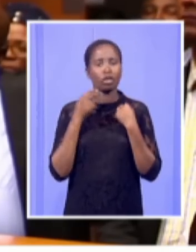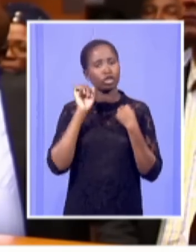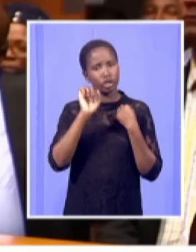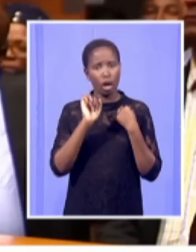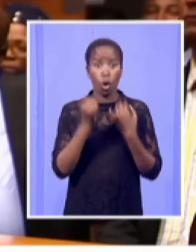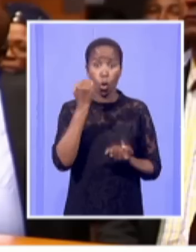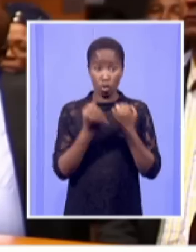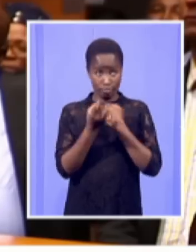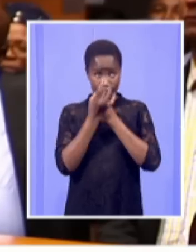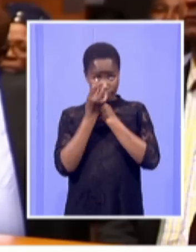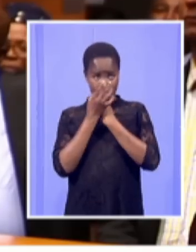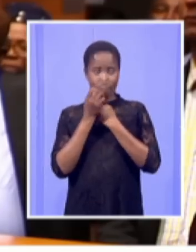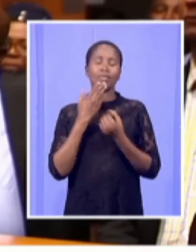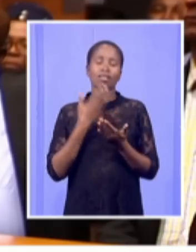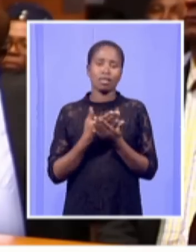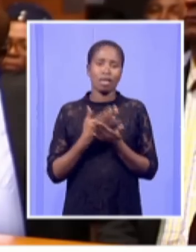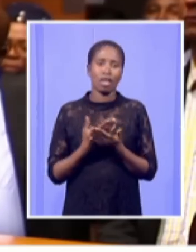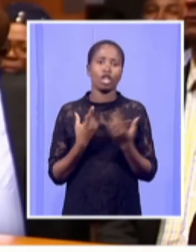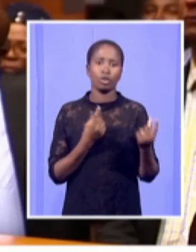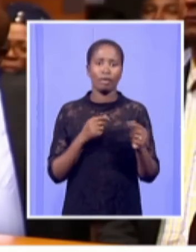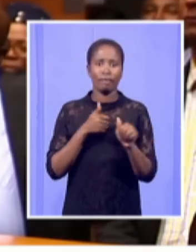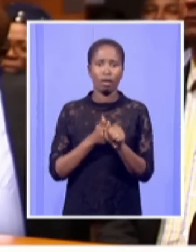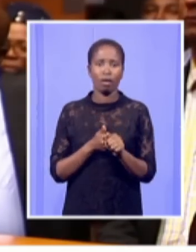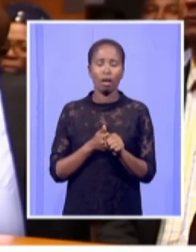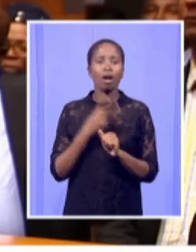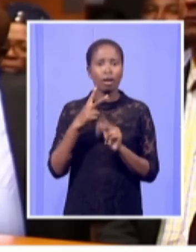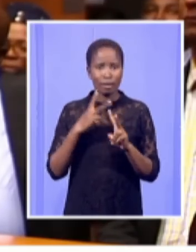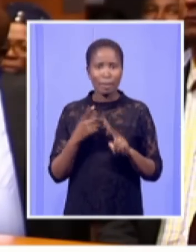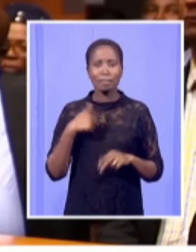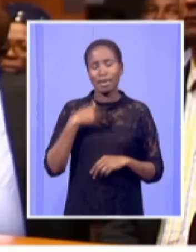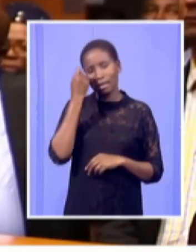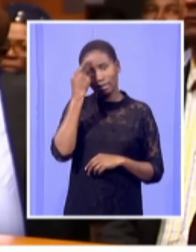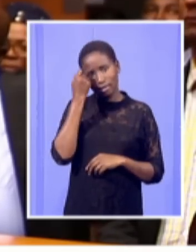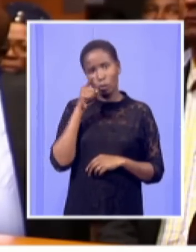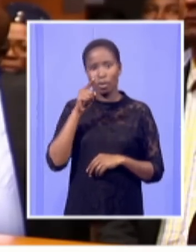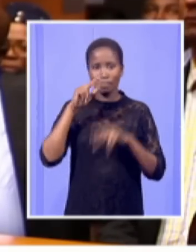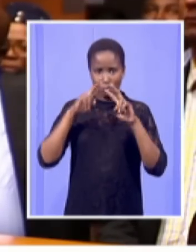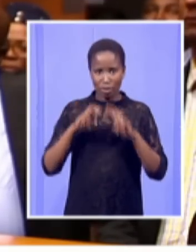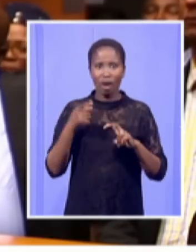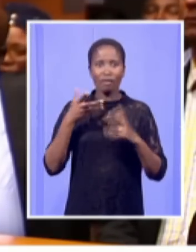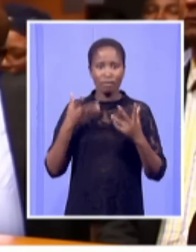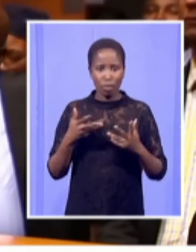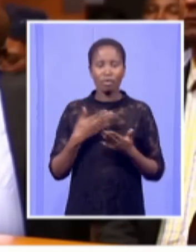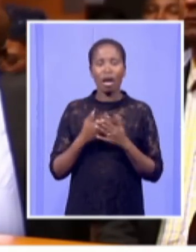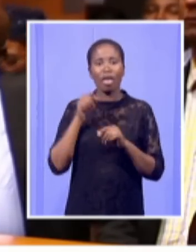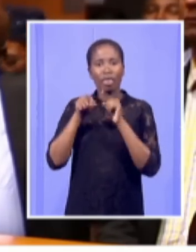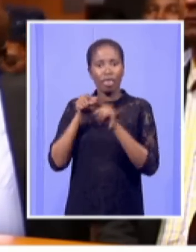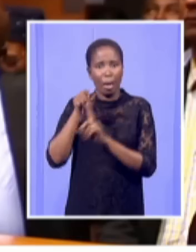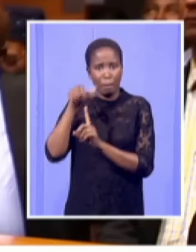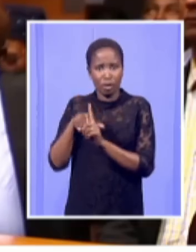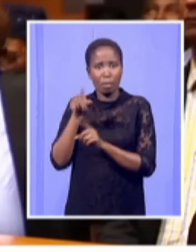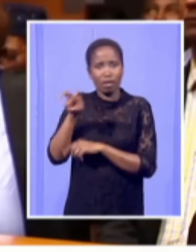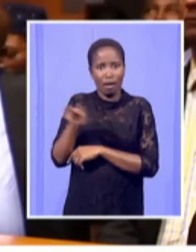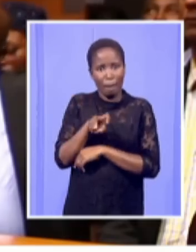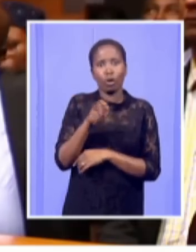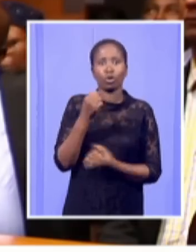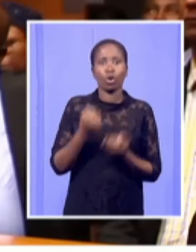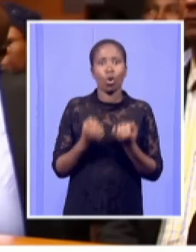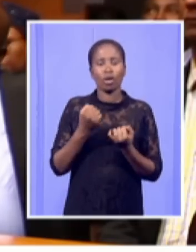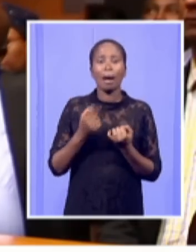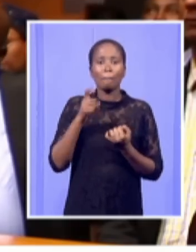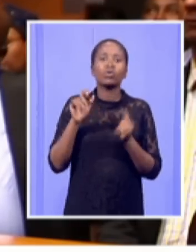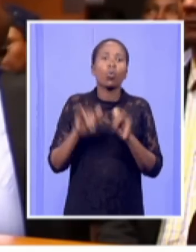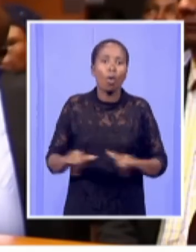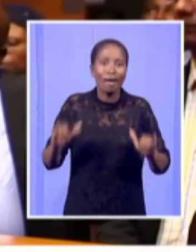to impose. I fully understand that the purpose of bail is to secure attendance of an accused person to court until finalisation of